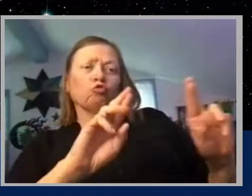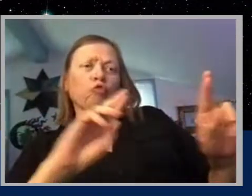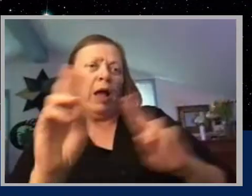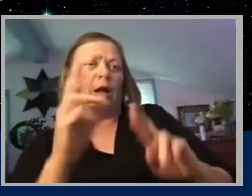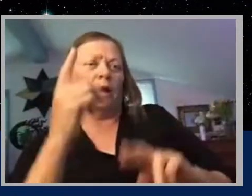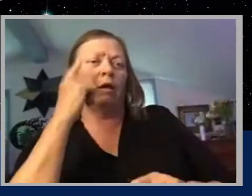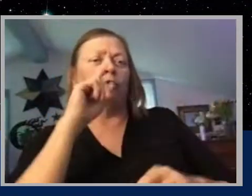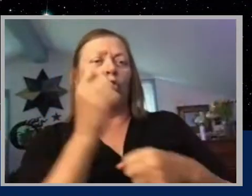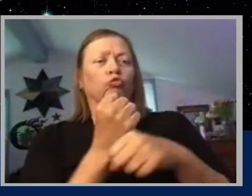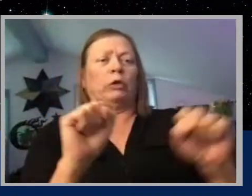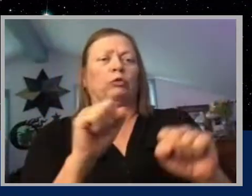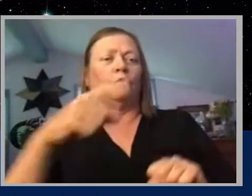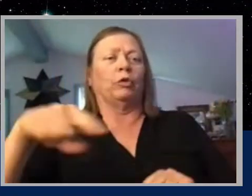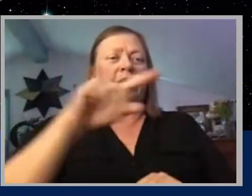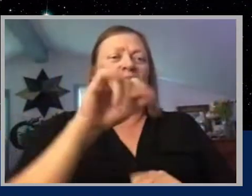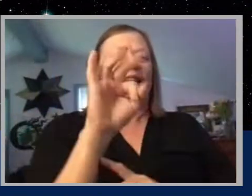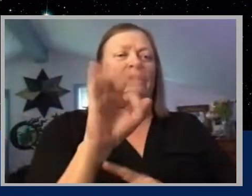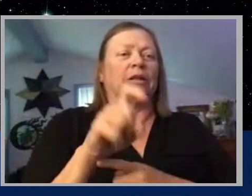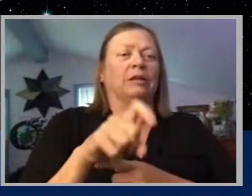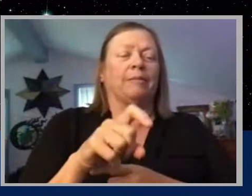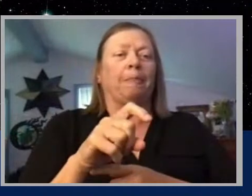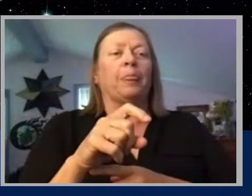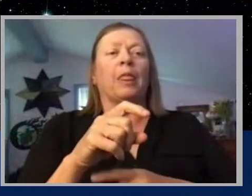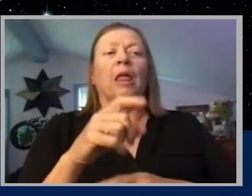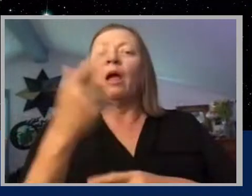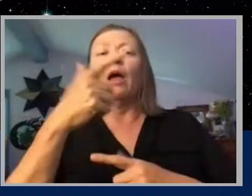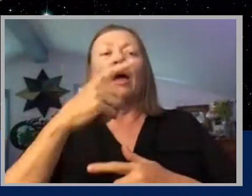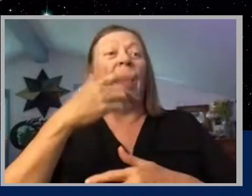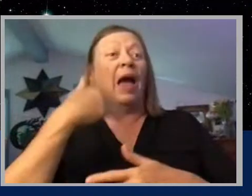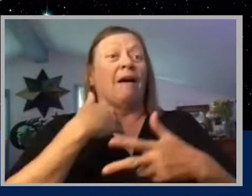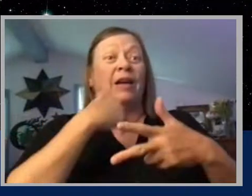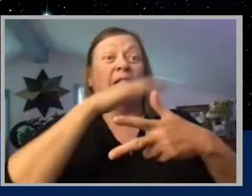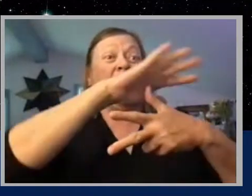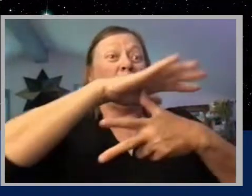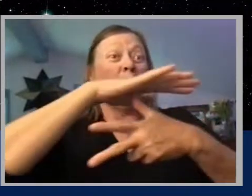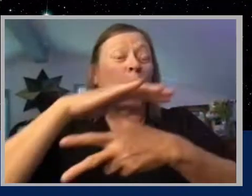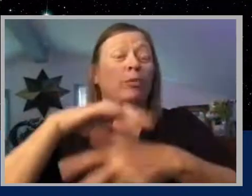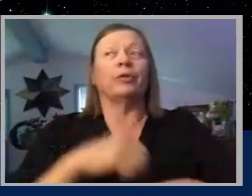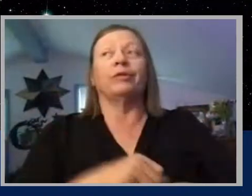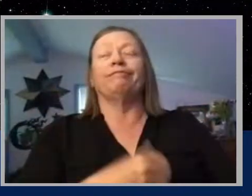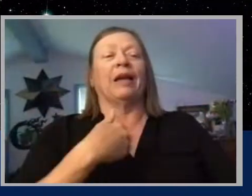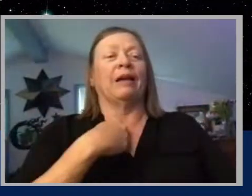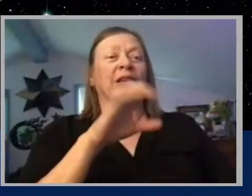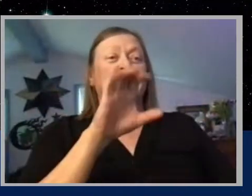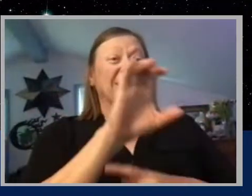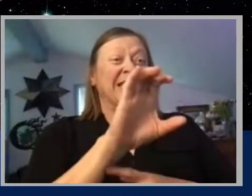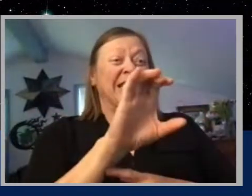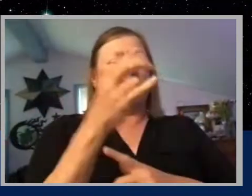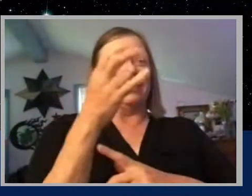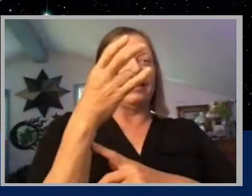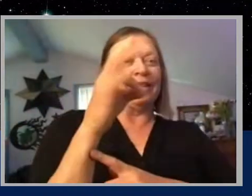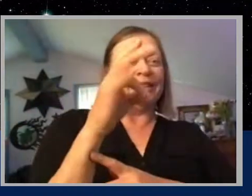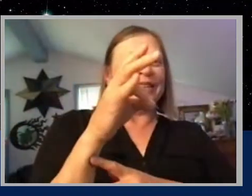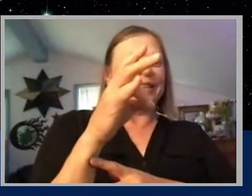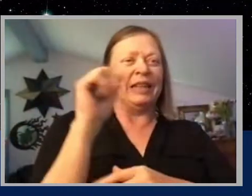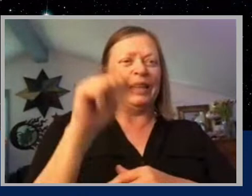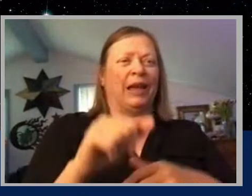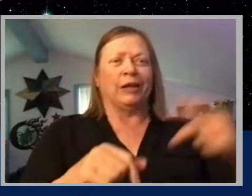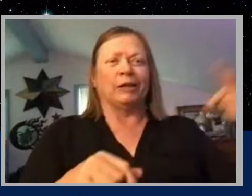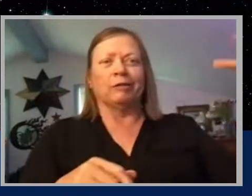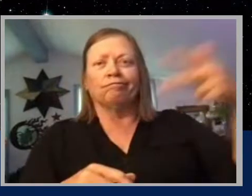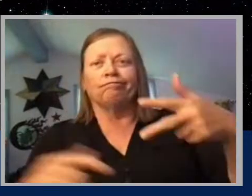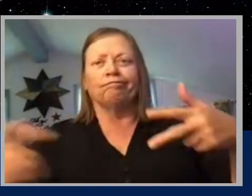about, people in helicopters and C-17s that will jump off wherever wherever our